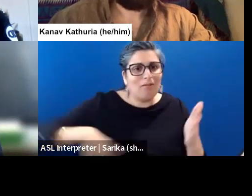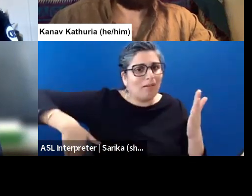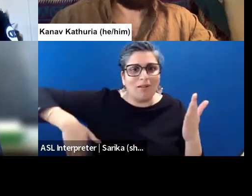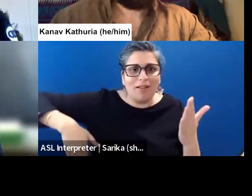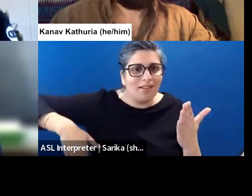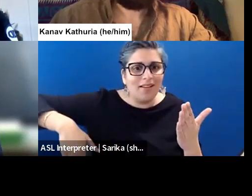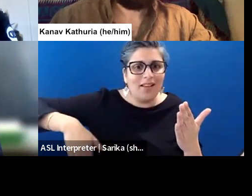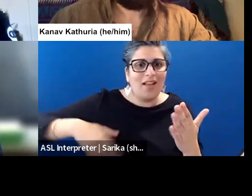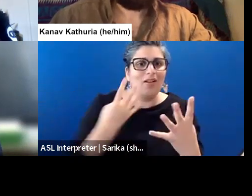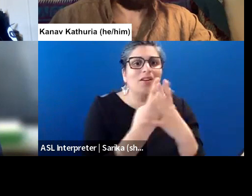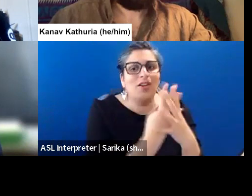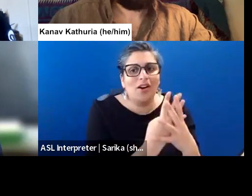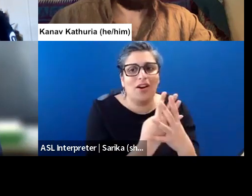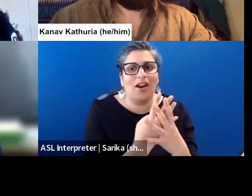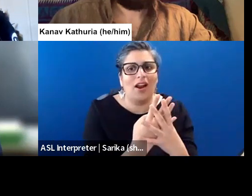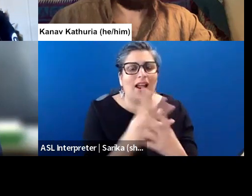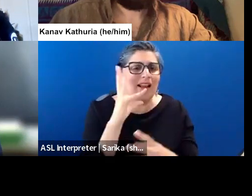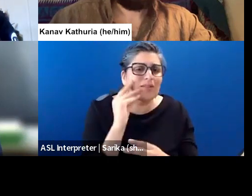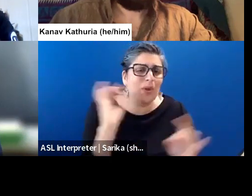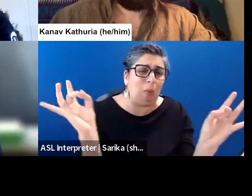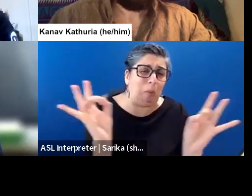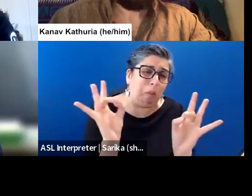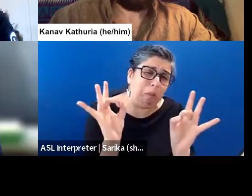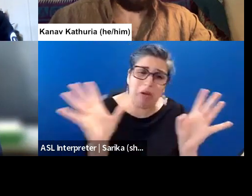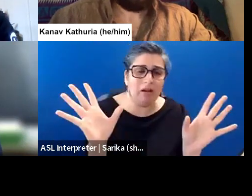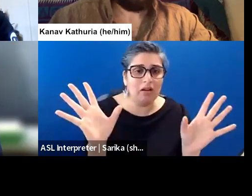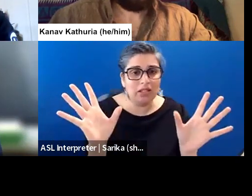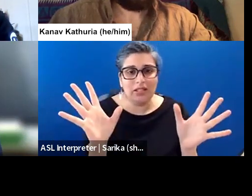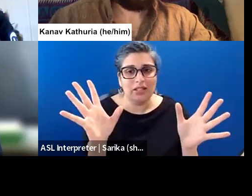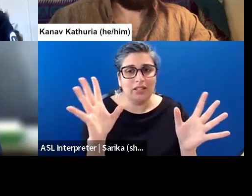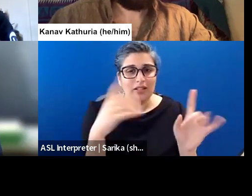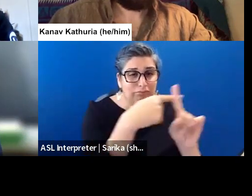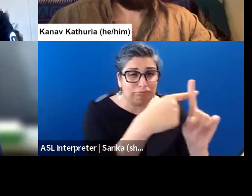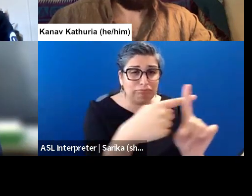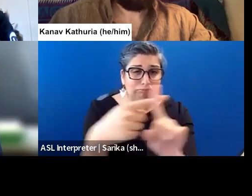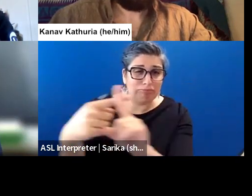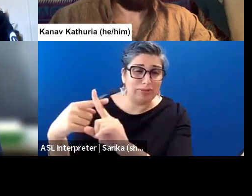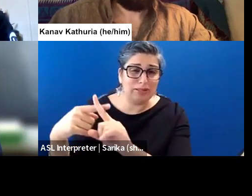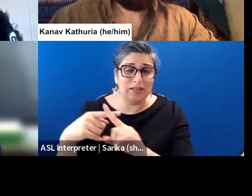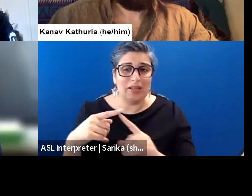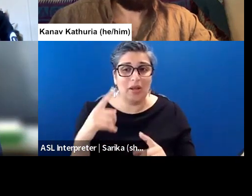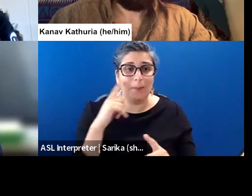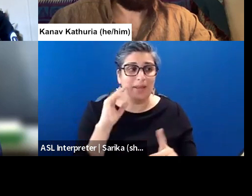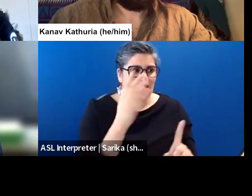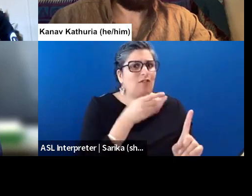where they're in jail and they're getting singled out for all of these forms of violence because of who they